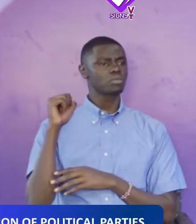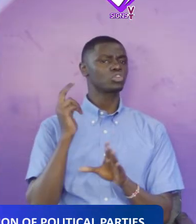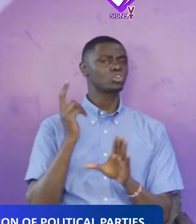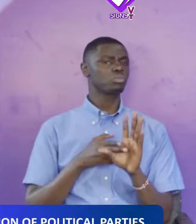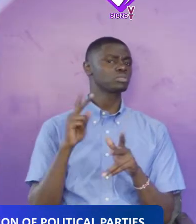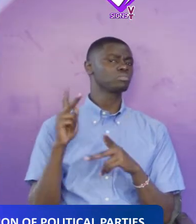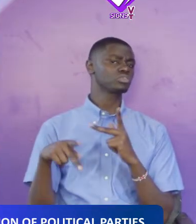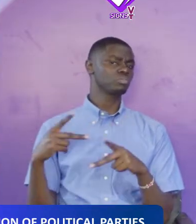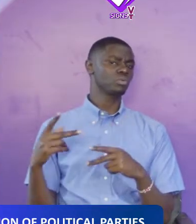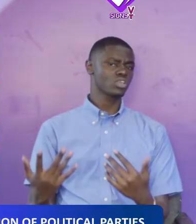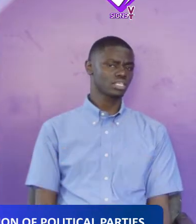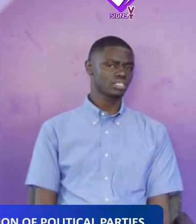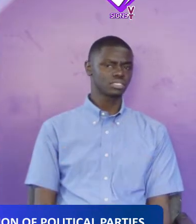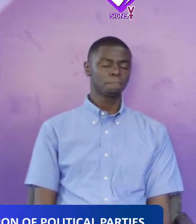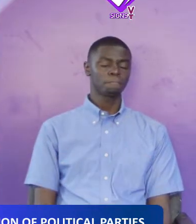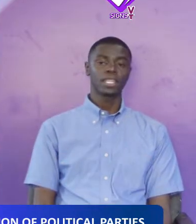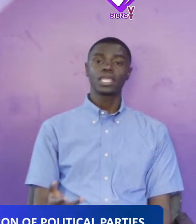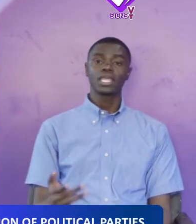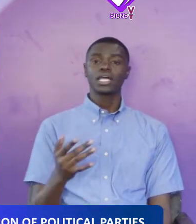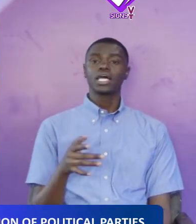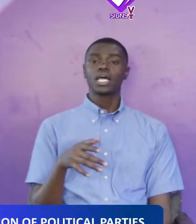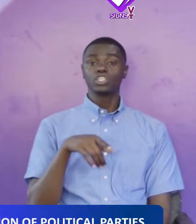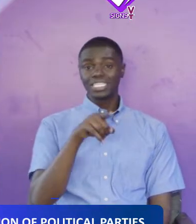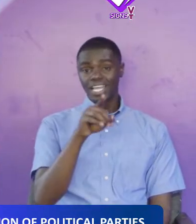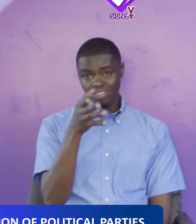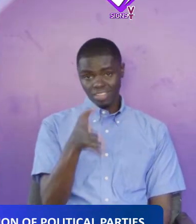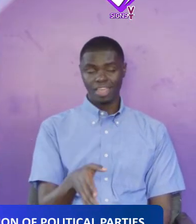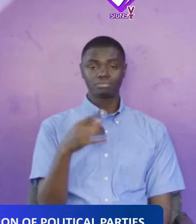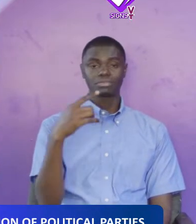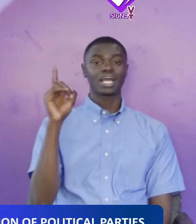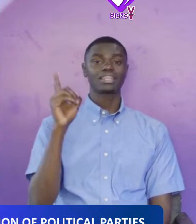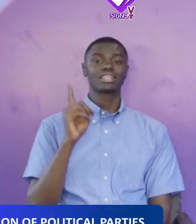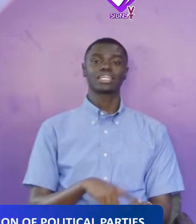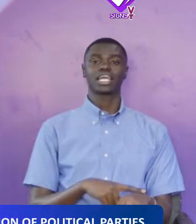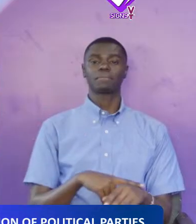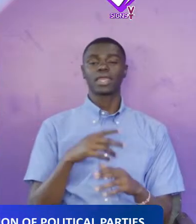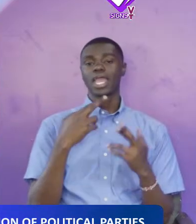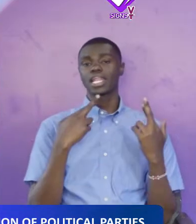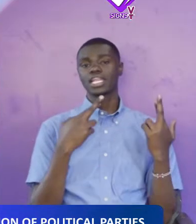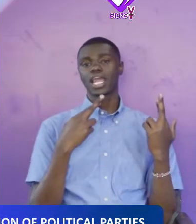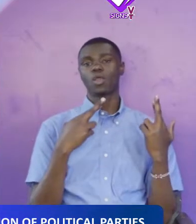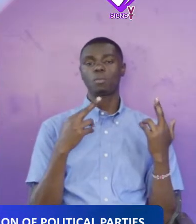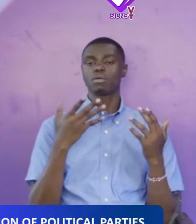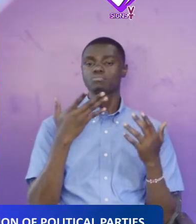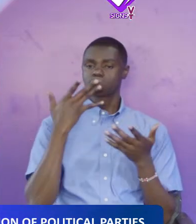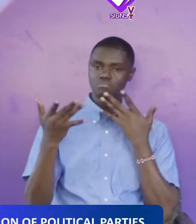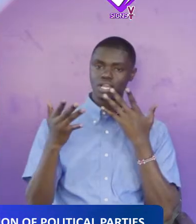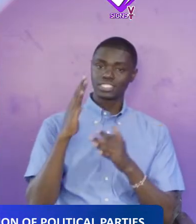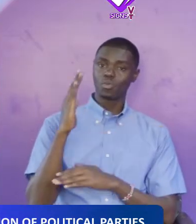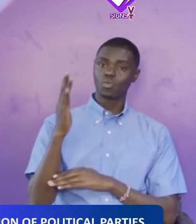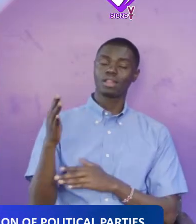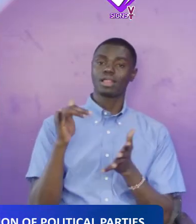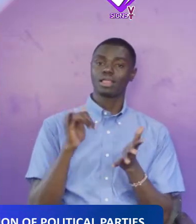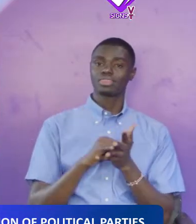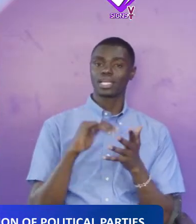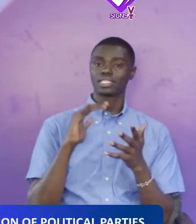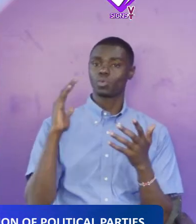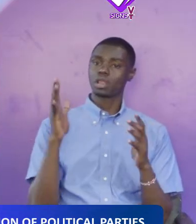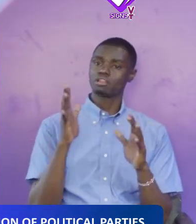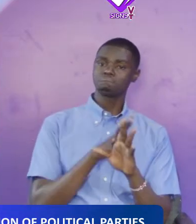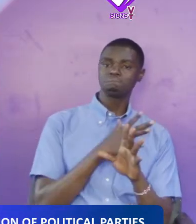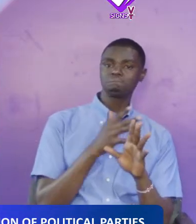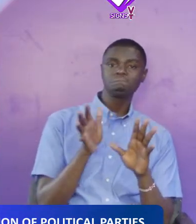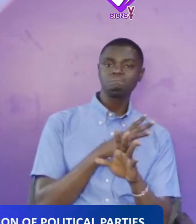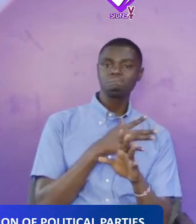process. So you are here at the right time, and I hope that you're going to give us an answer that will sort of soothe